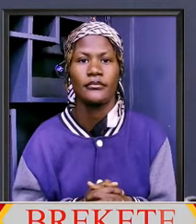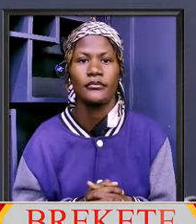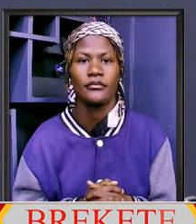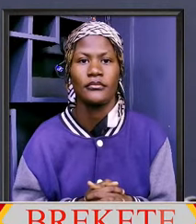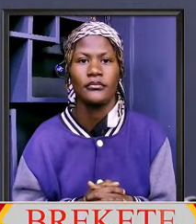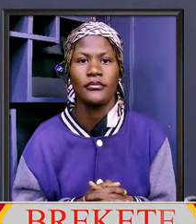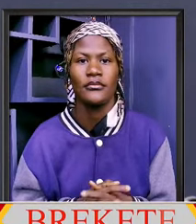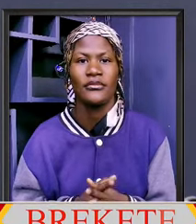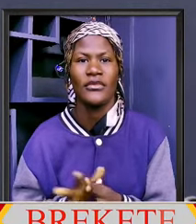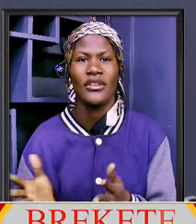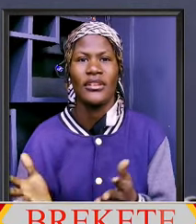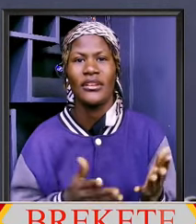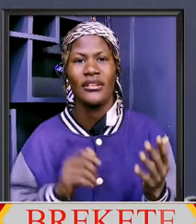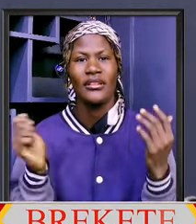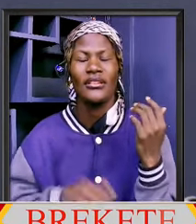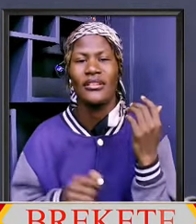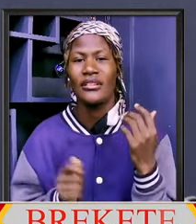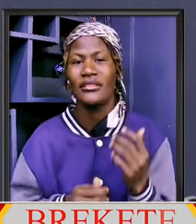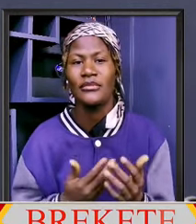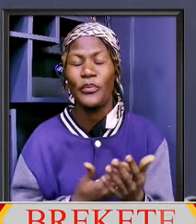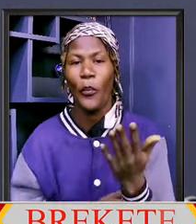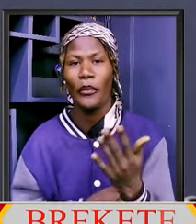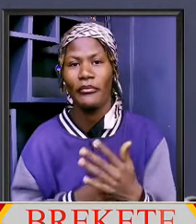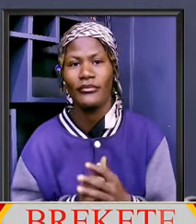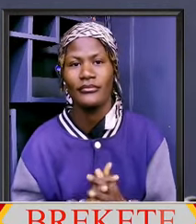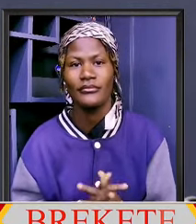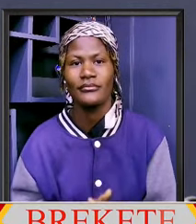I carry cane this morning, you know.